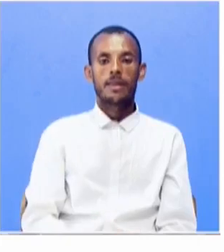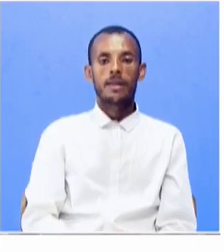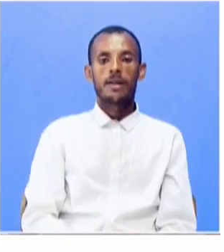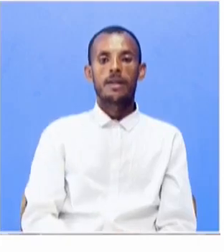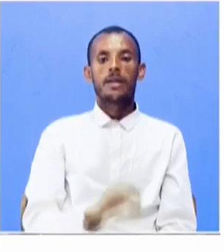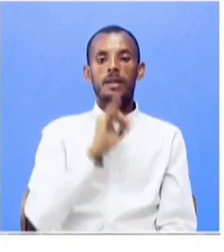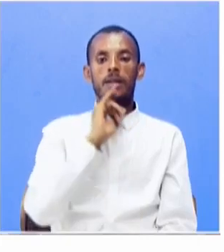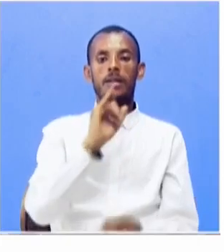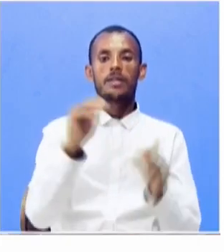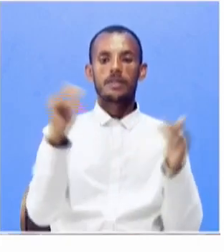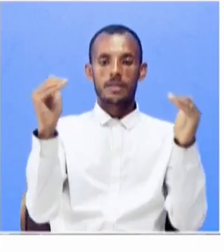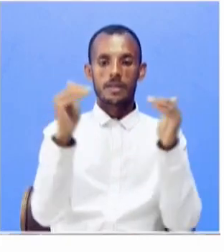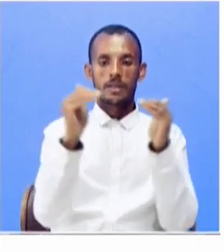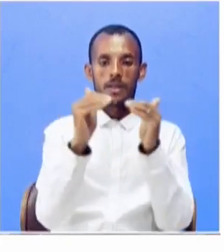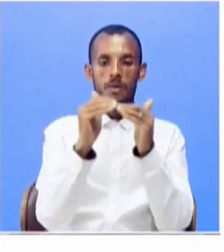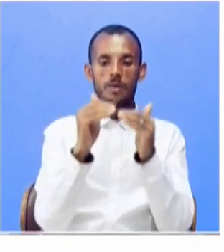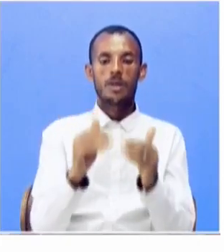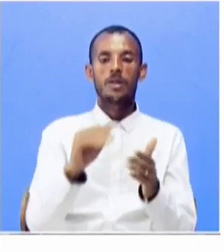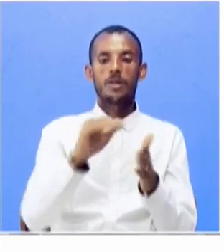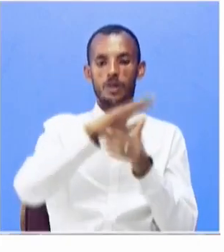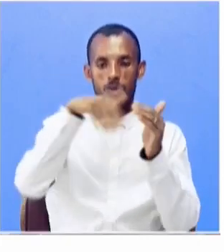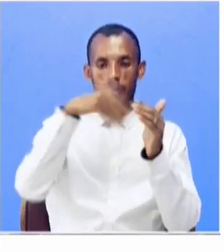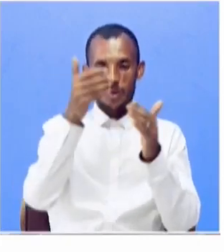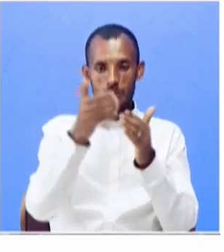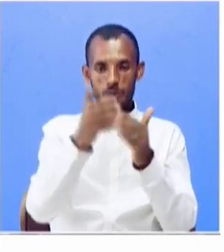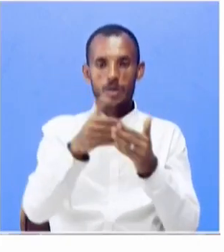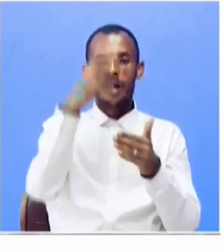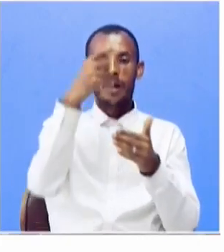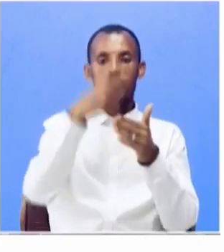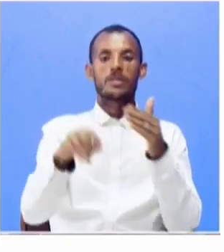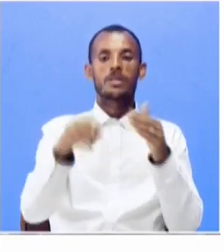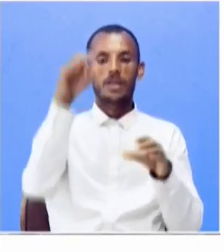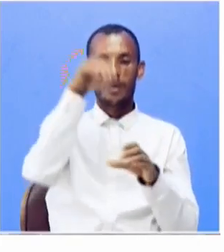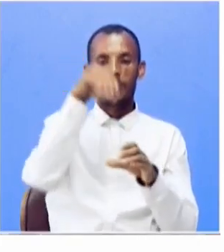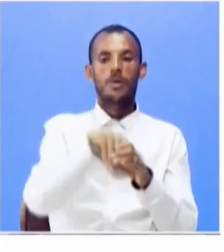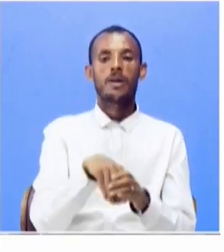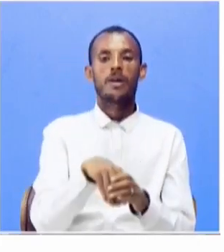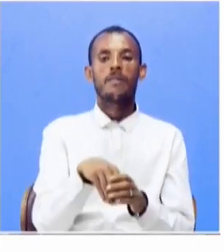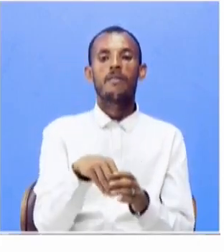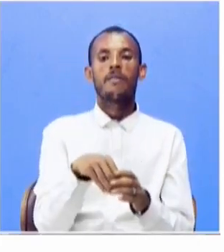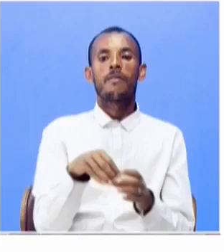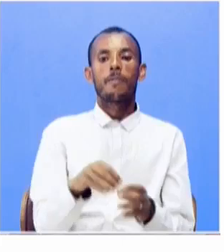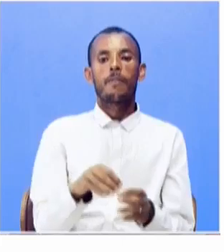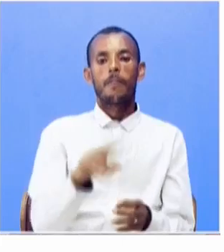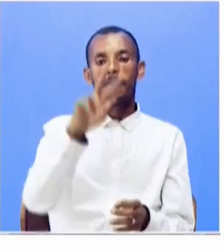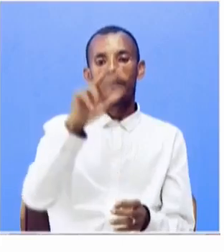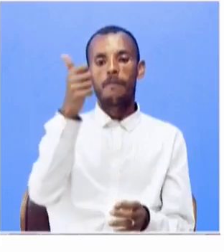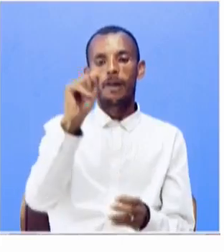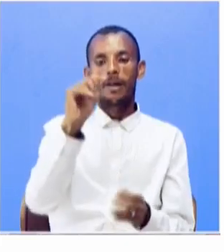is equal to, total cost including VAT equal to, original cost